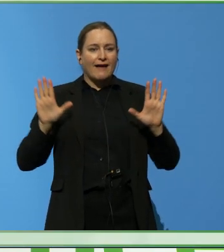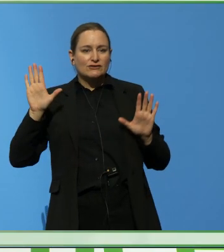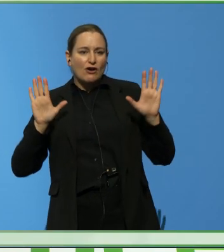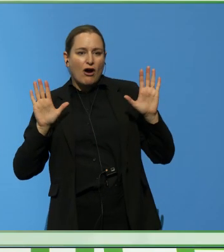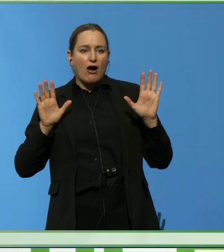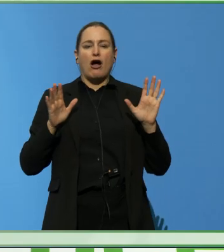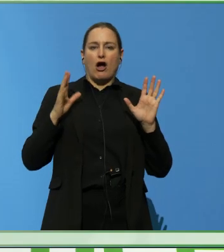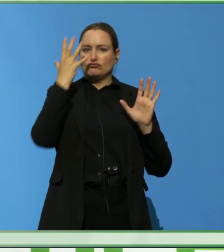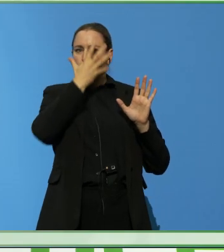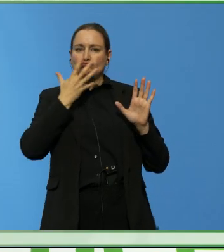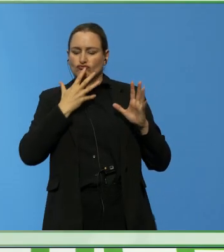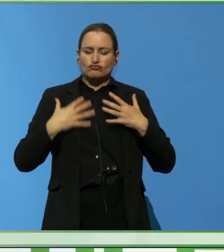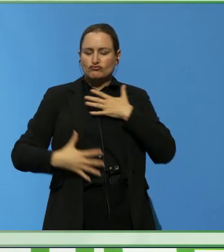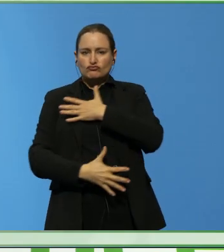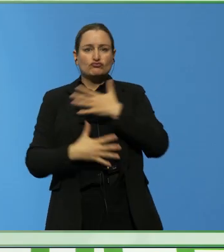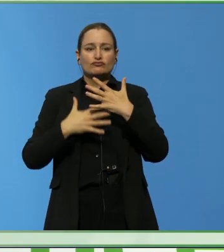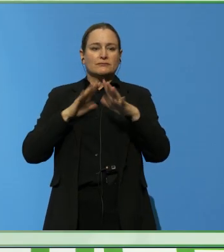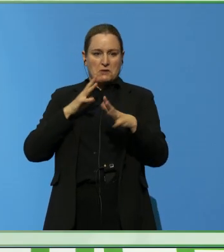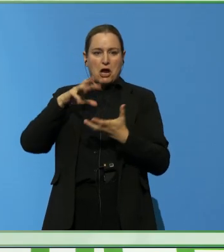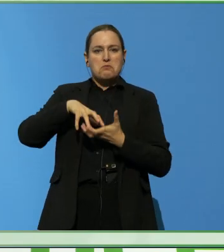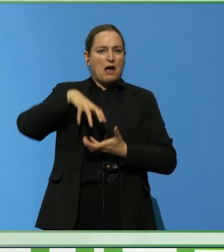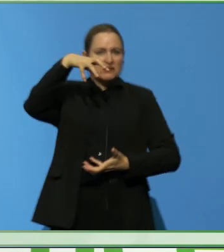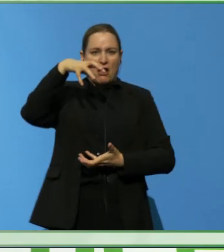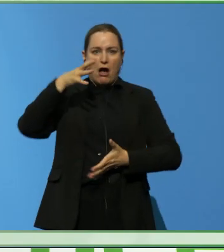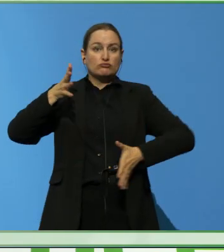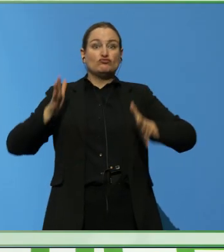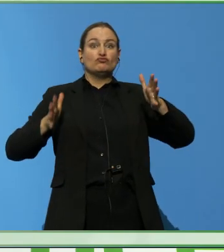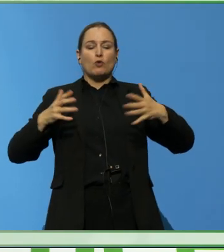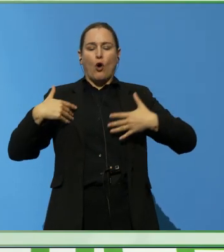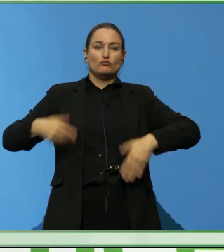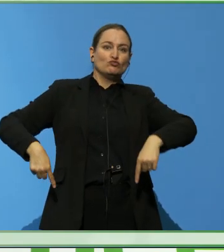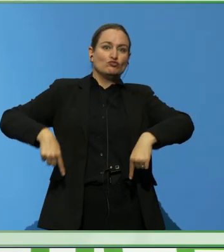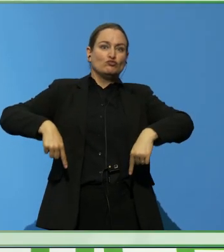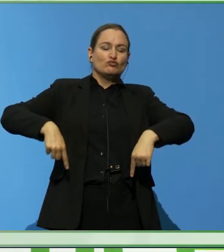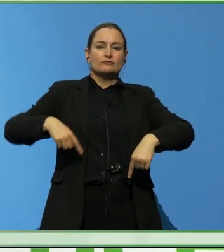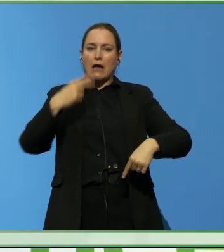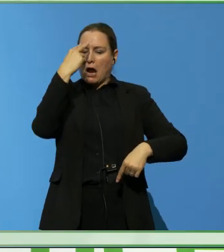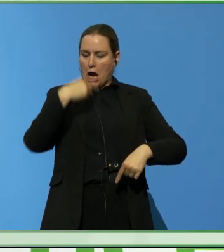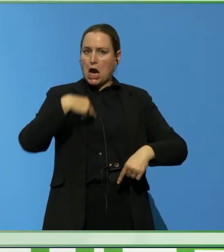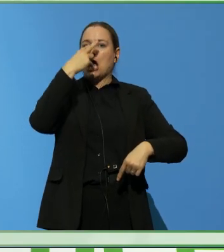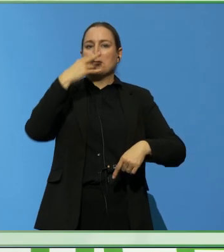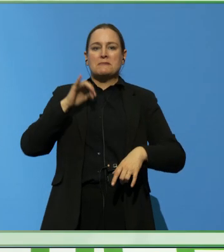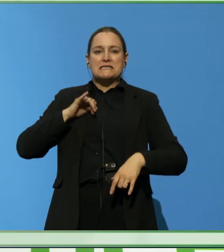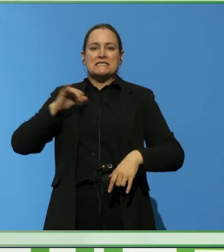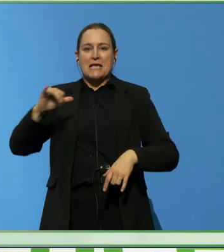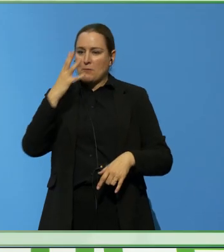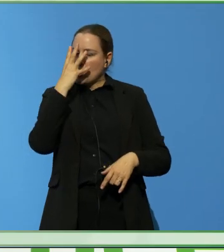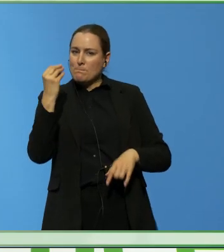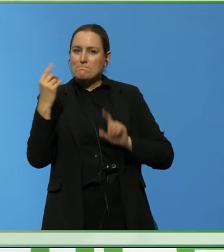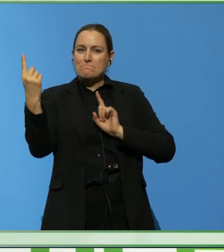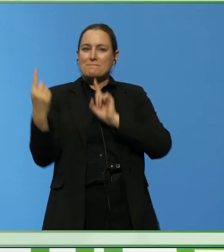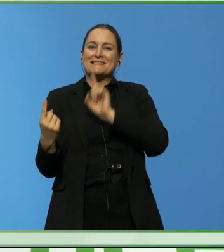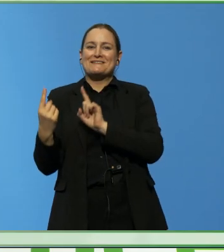local version of OKI. They specifically work to address local myths, stigma, and